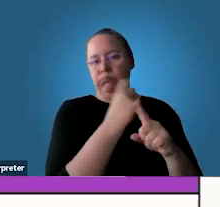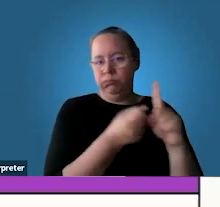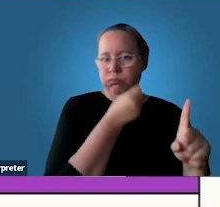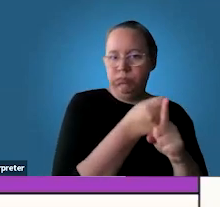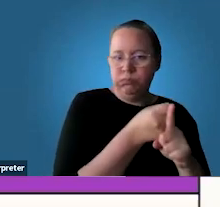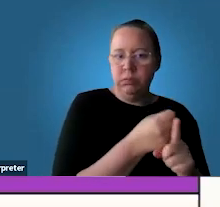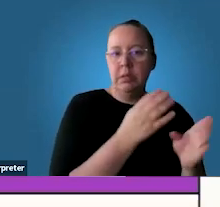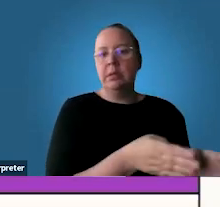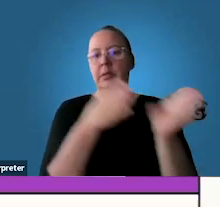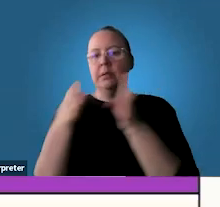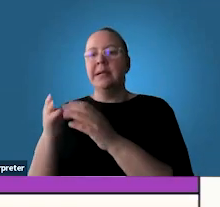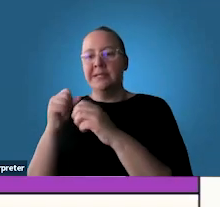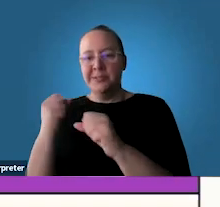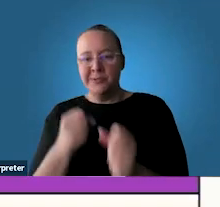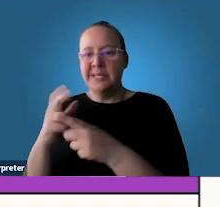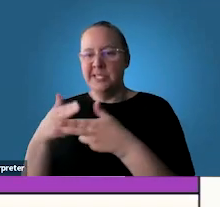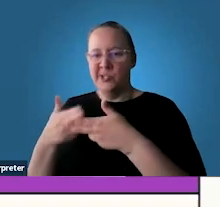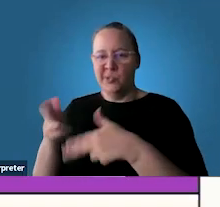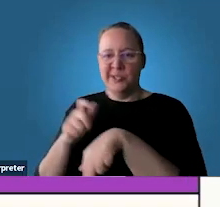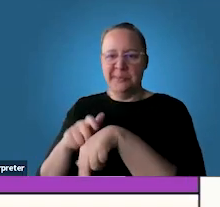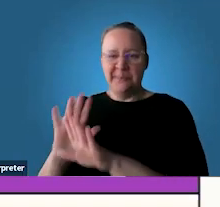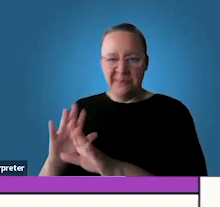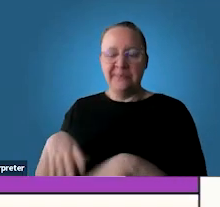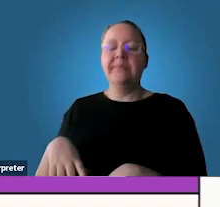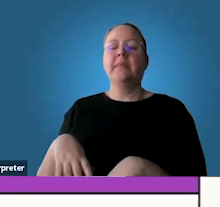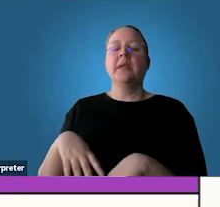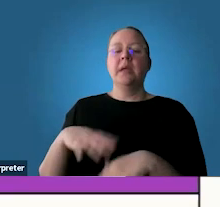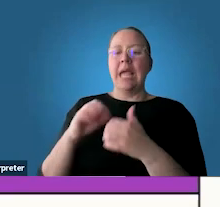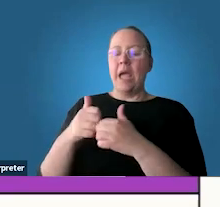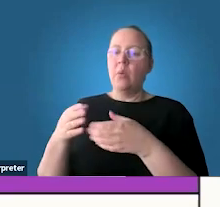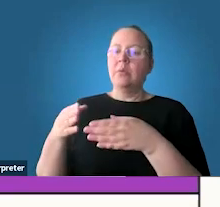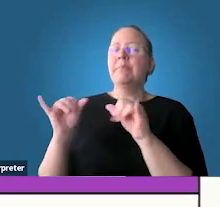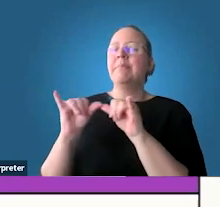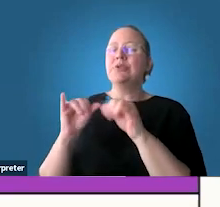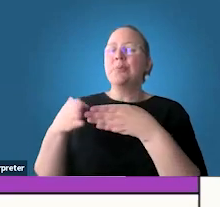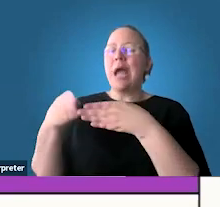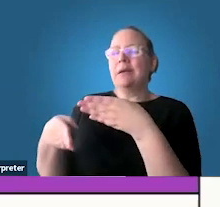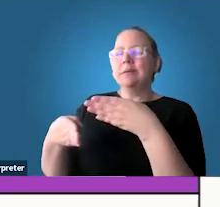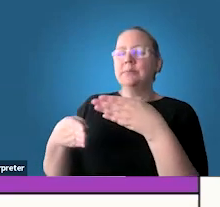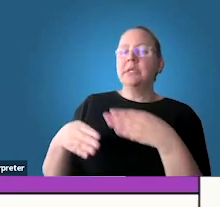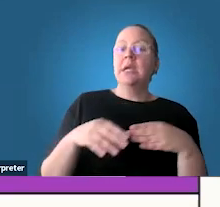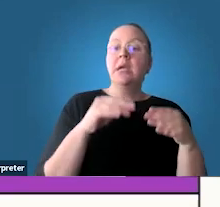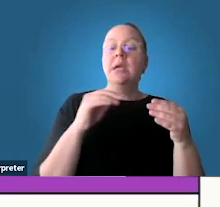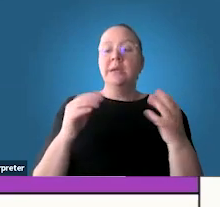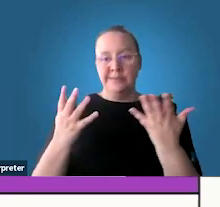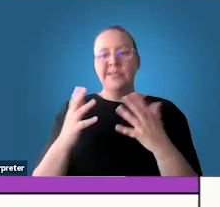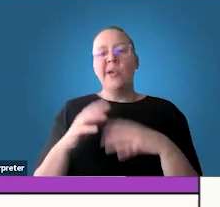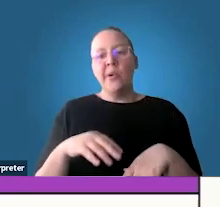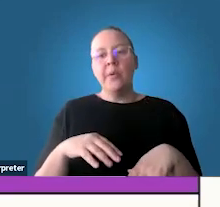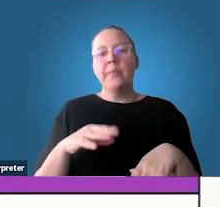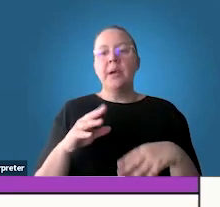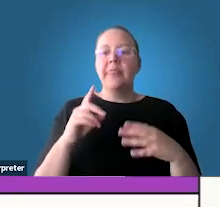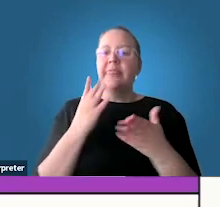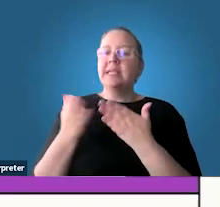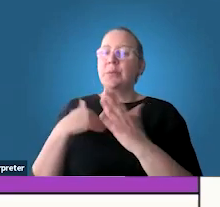Strategic communications, thinking about short to medium term focus, measurable outcomes. We do also believe that narrative change has measurable outcomes, but things that we